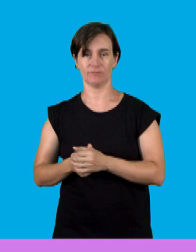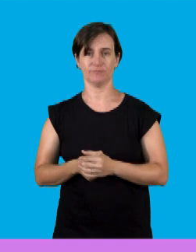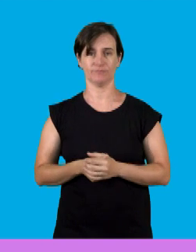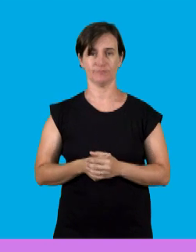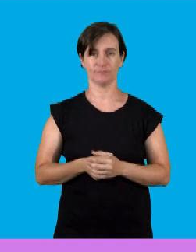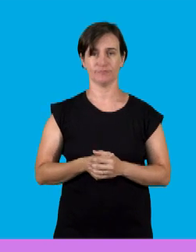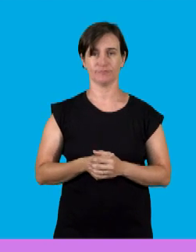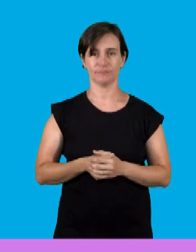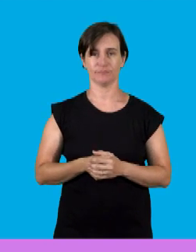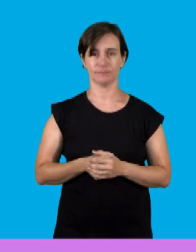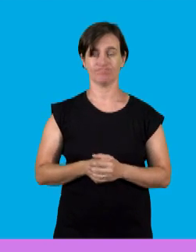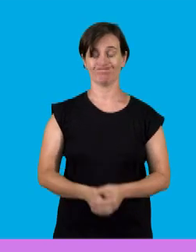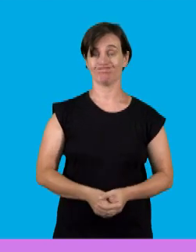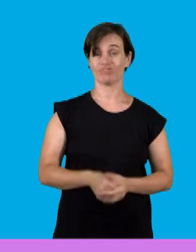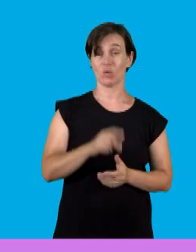therefore, I say